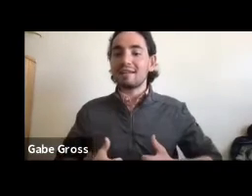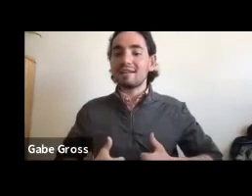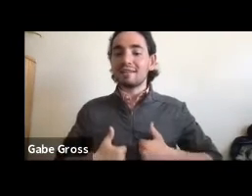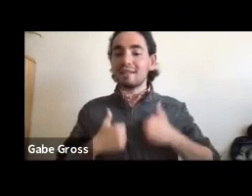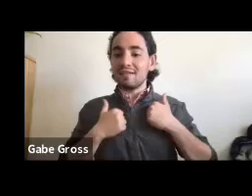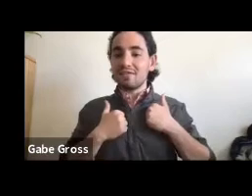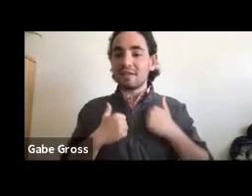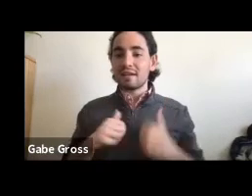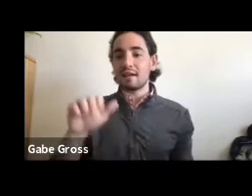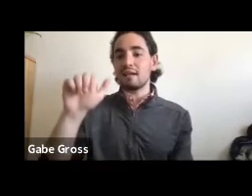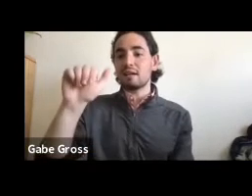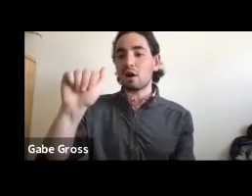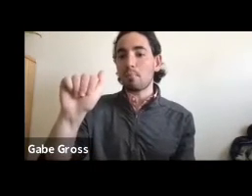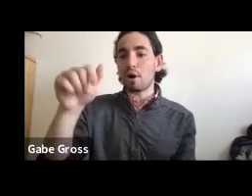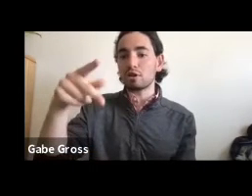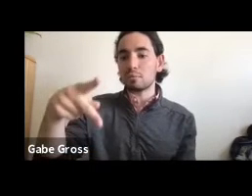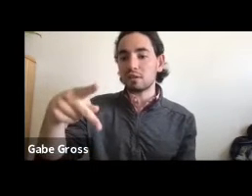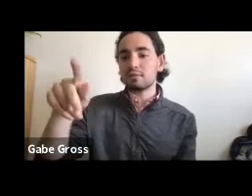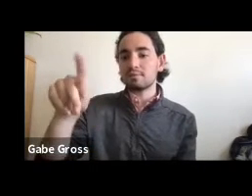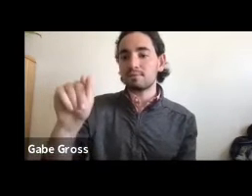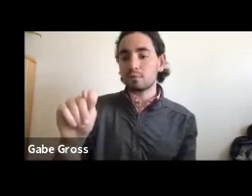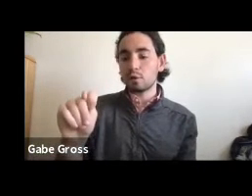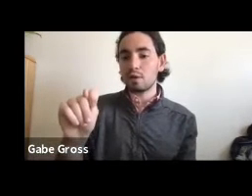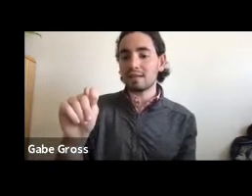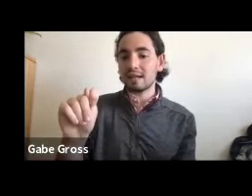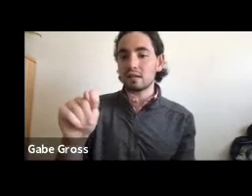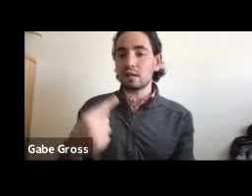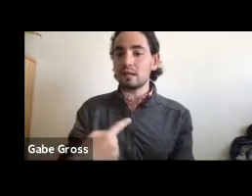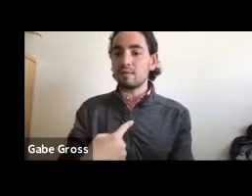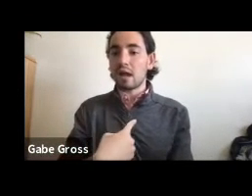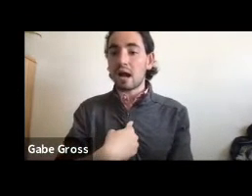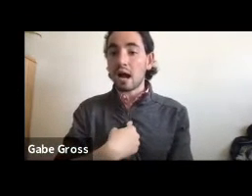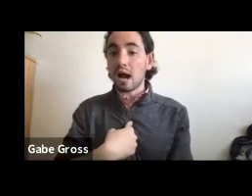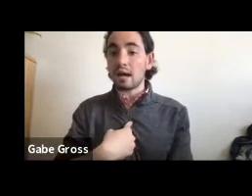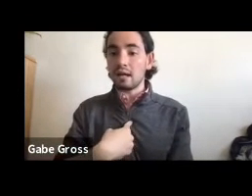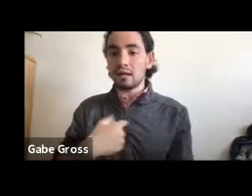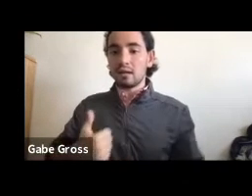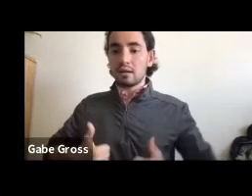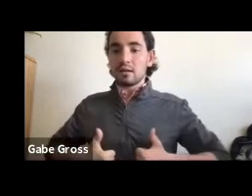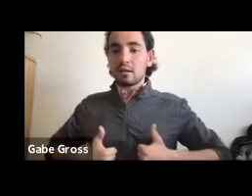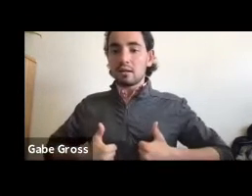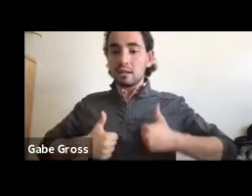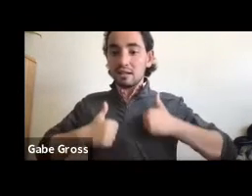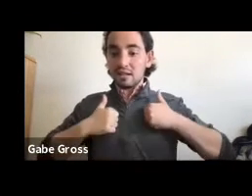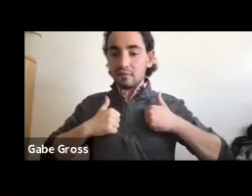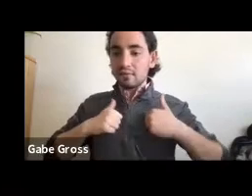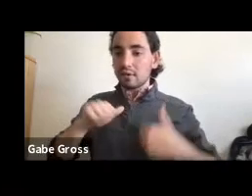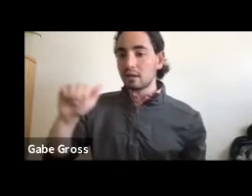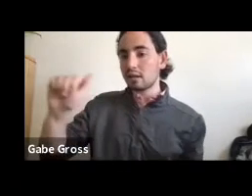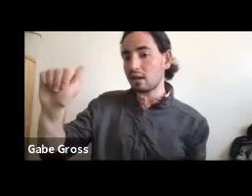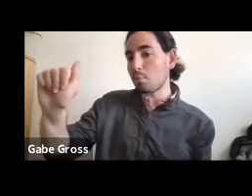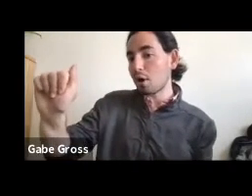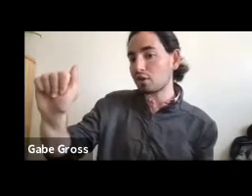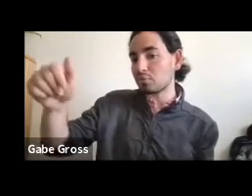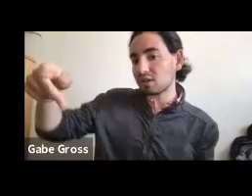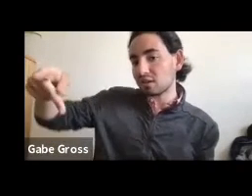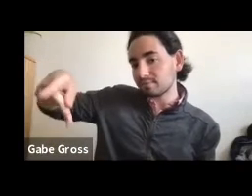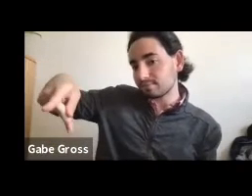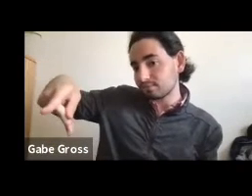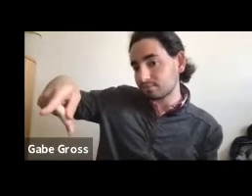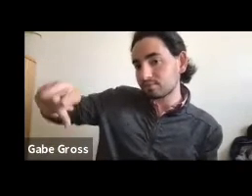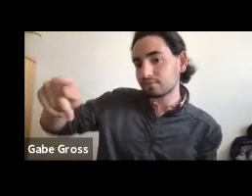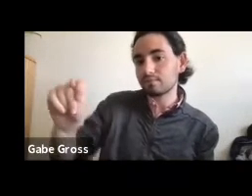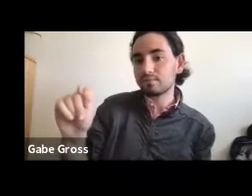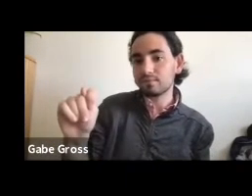signs, I live in an apartment. I'll do that again, ready? I live in